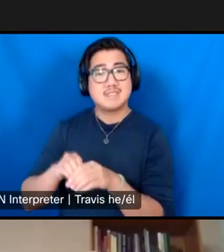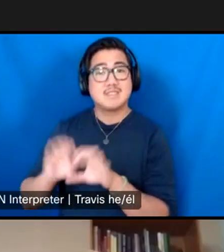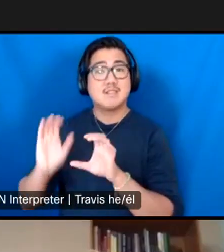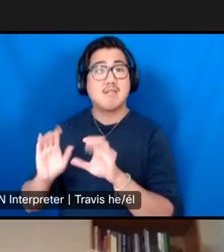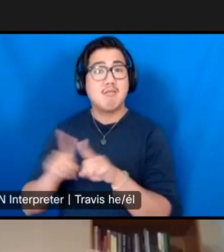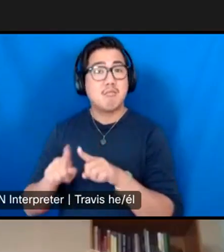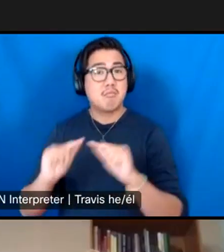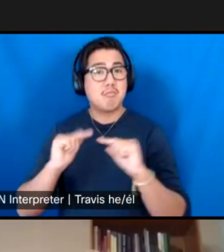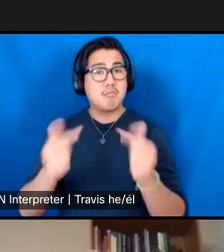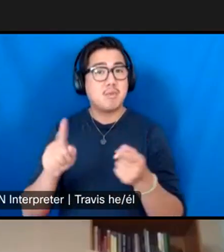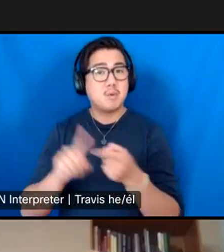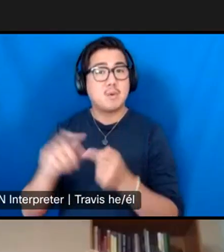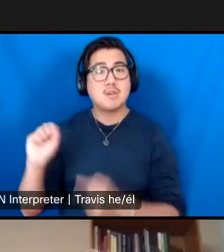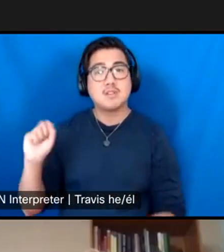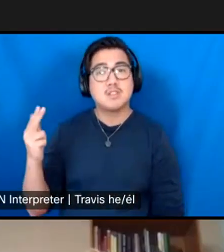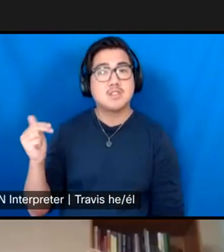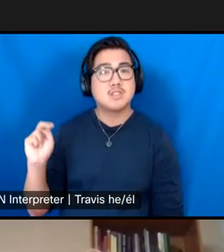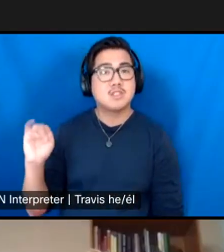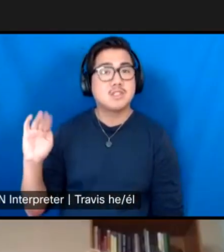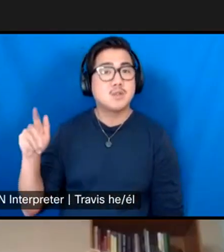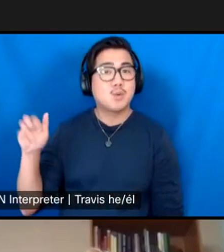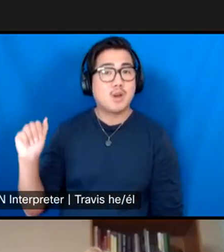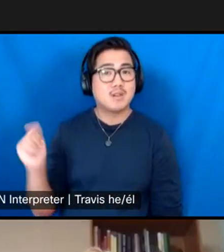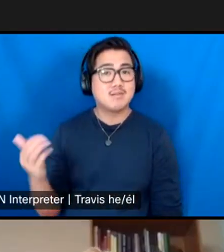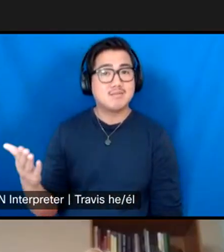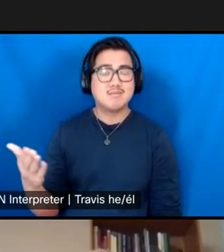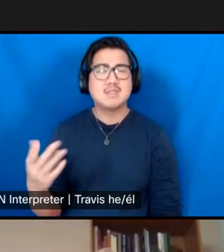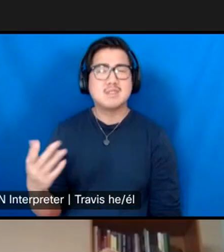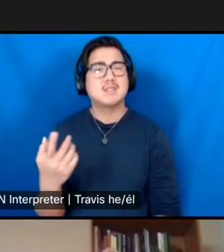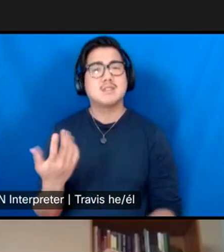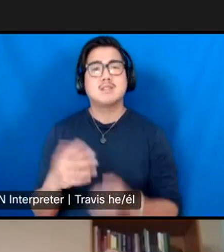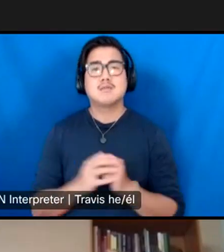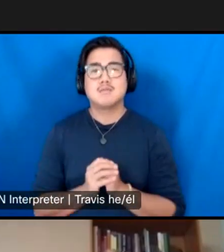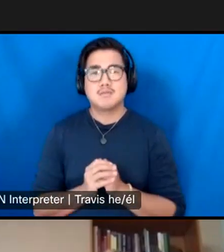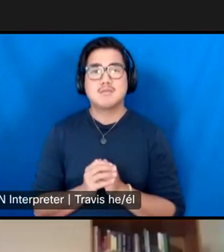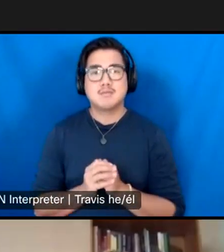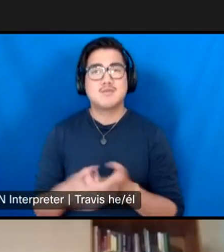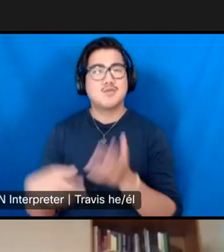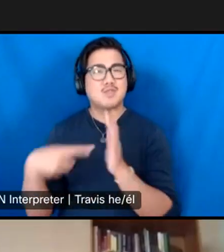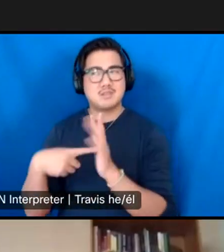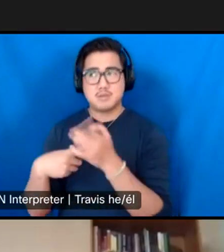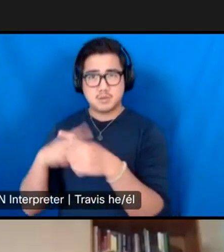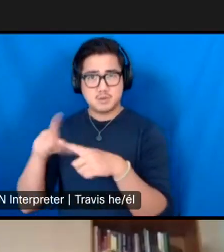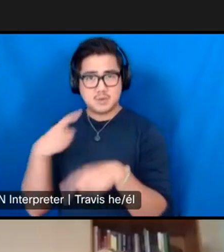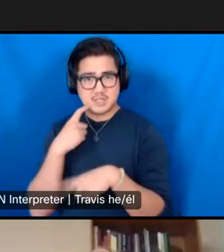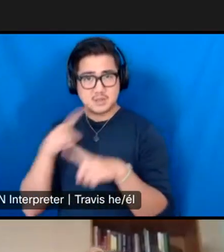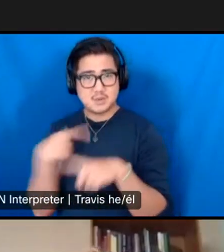floor to Shaniqua. Anything that kind of came up for you and moved you as you were listening?